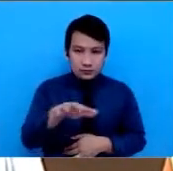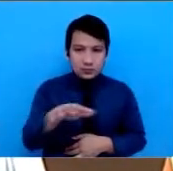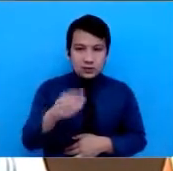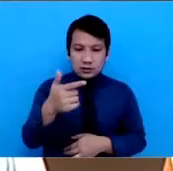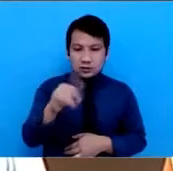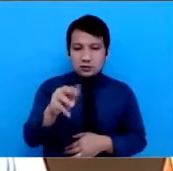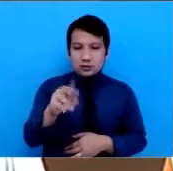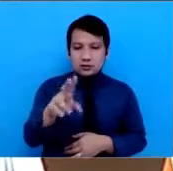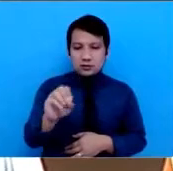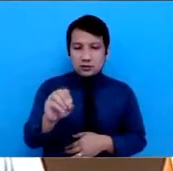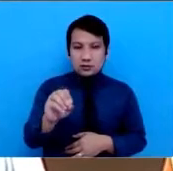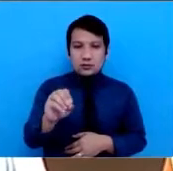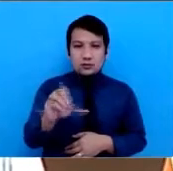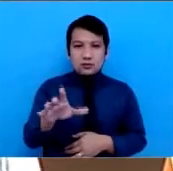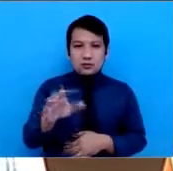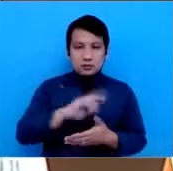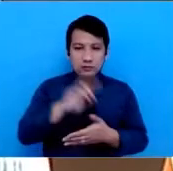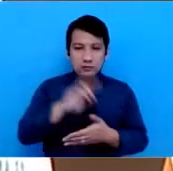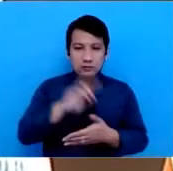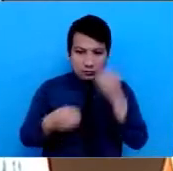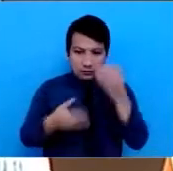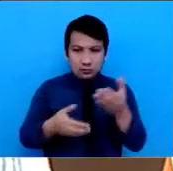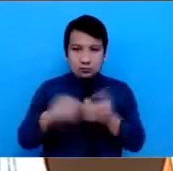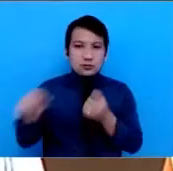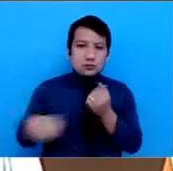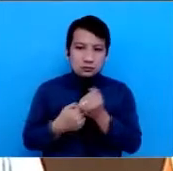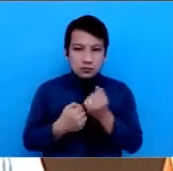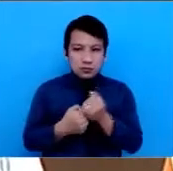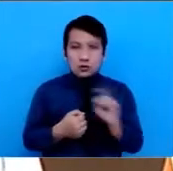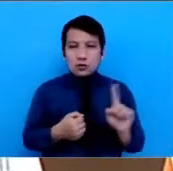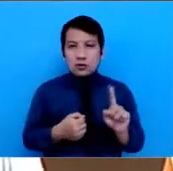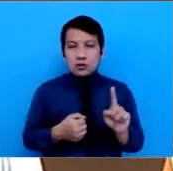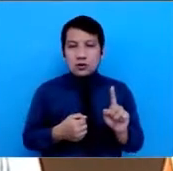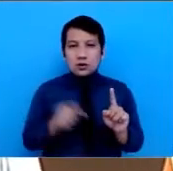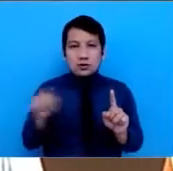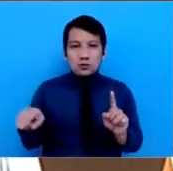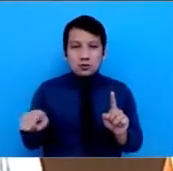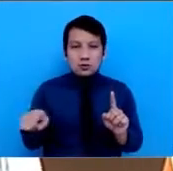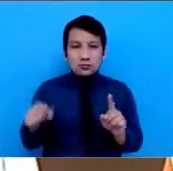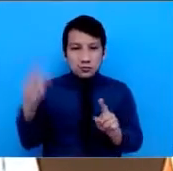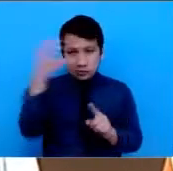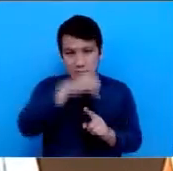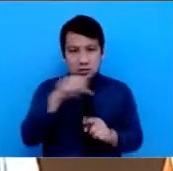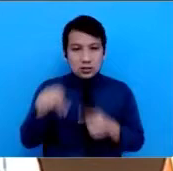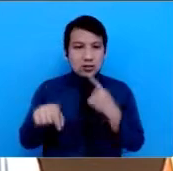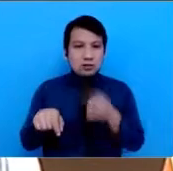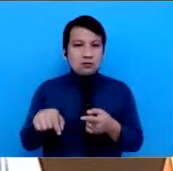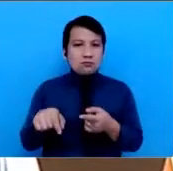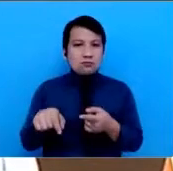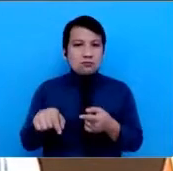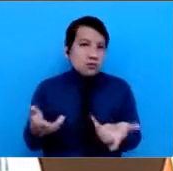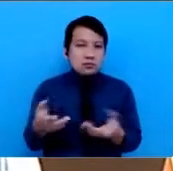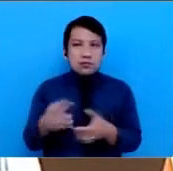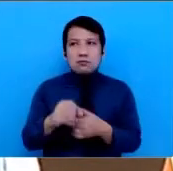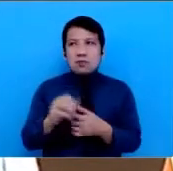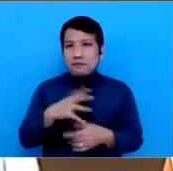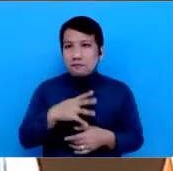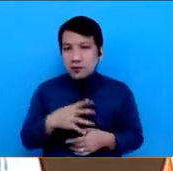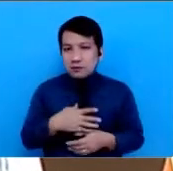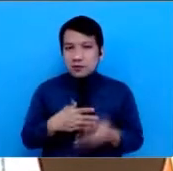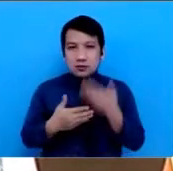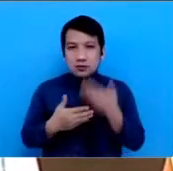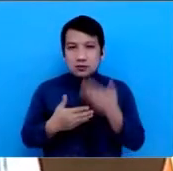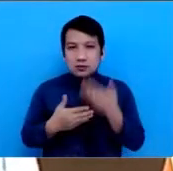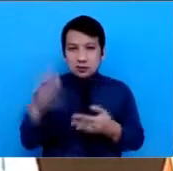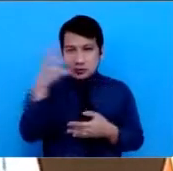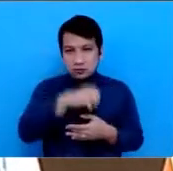sequencing results to support that theory, okay? But it is good to already assume